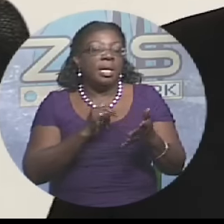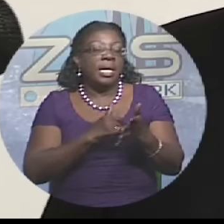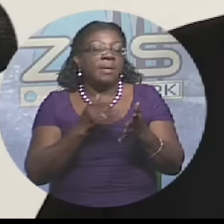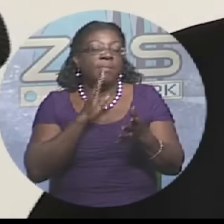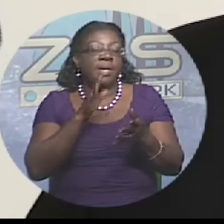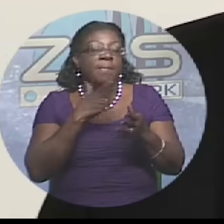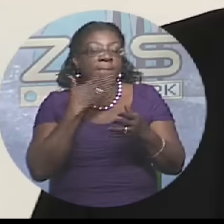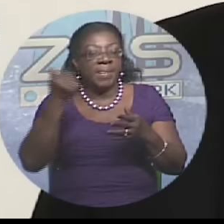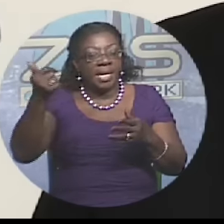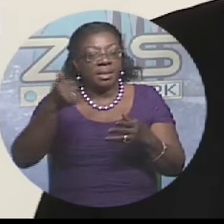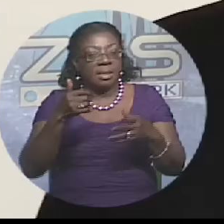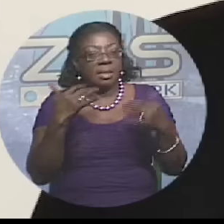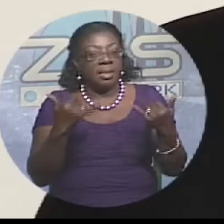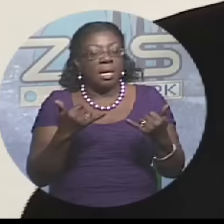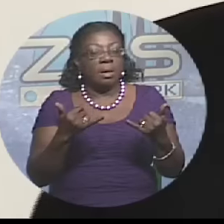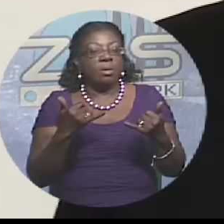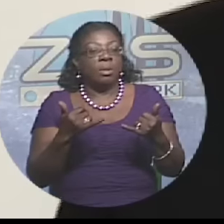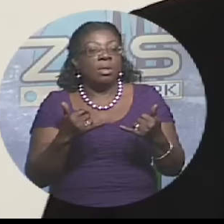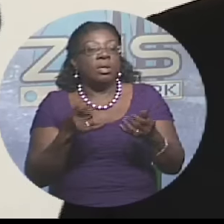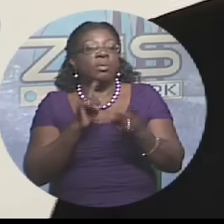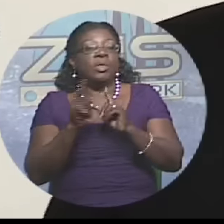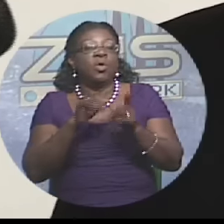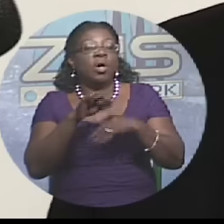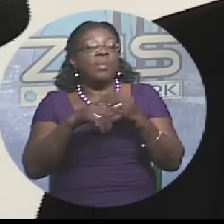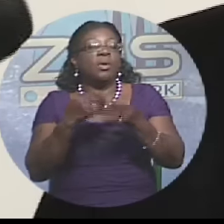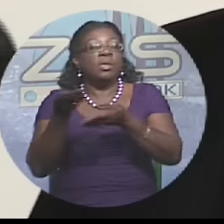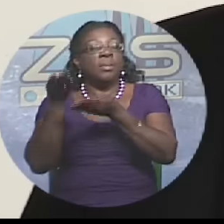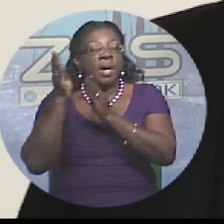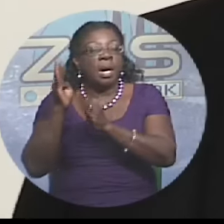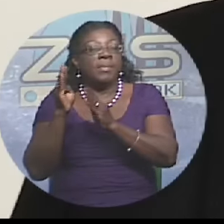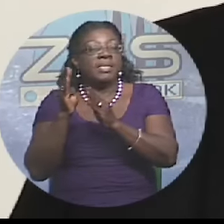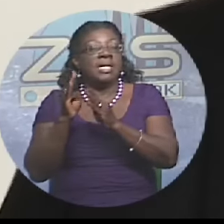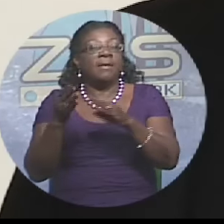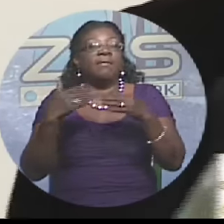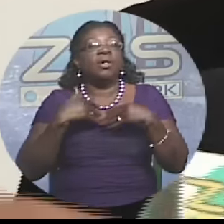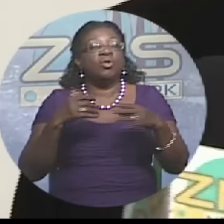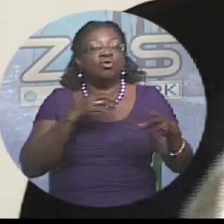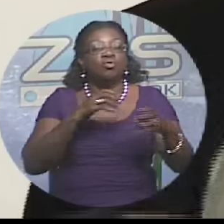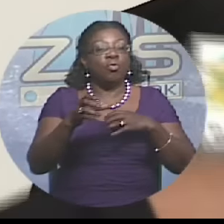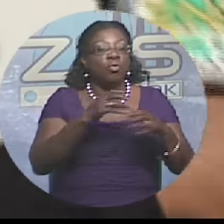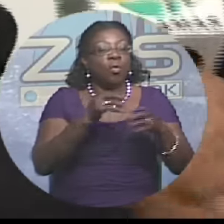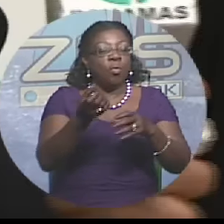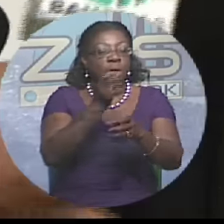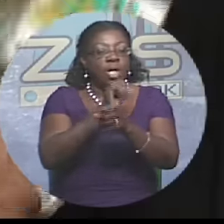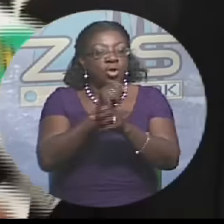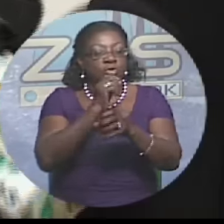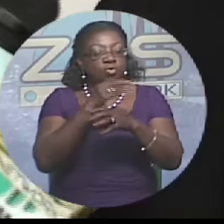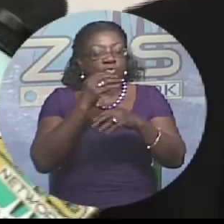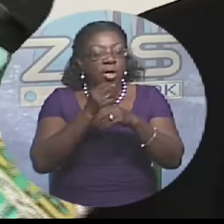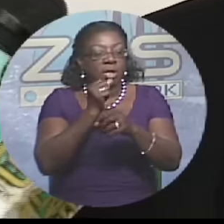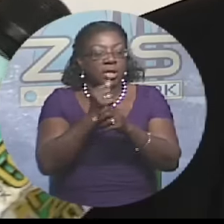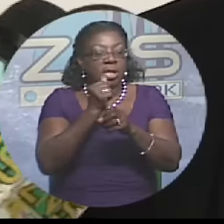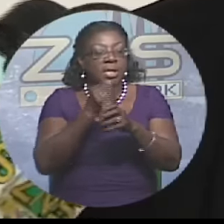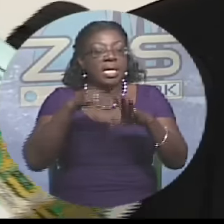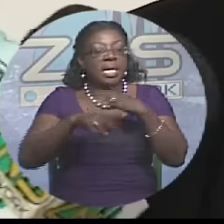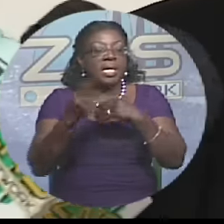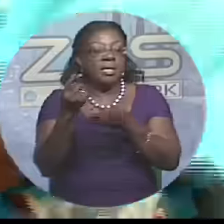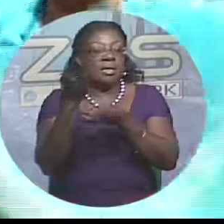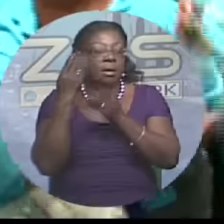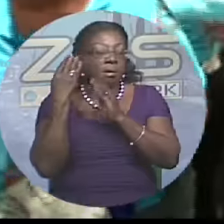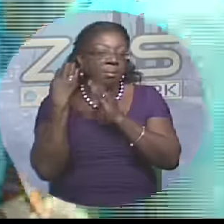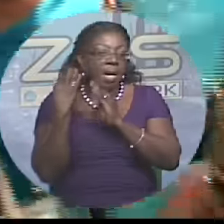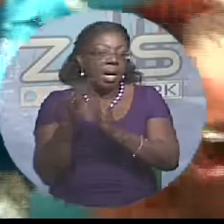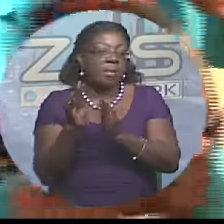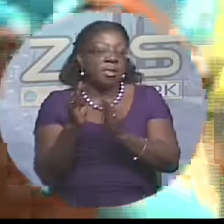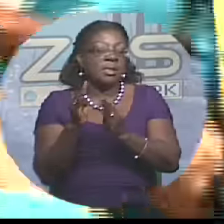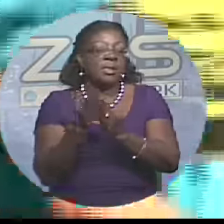I'm talking about the Bahamas. It's control of the contractual situation in the Bahamas as it ought to be.